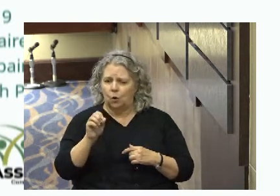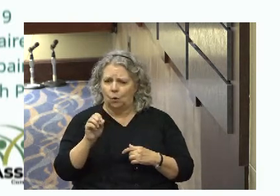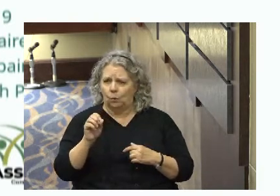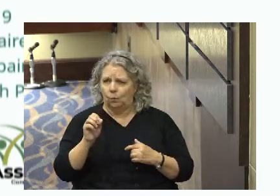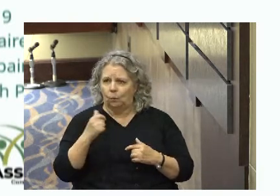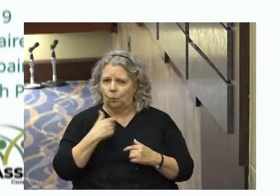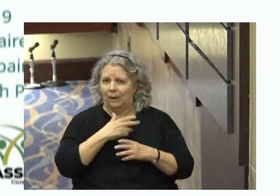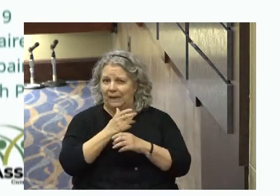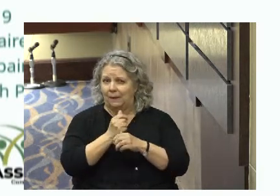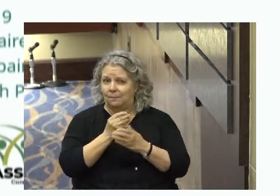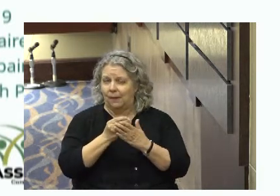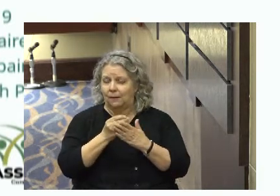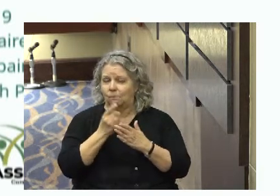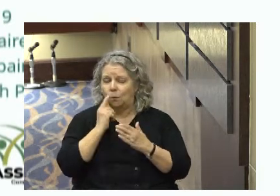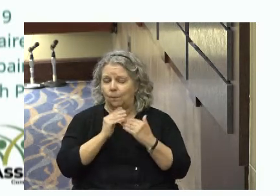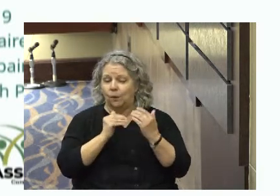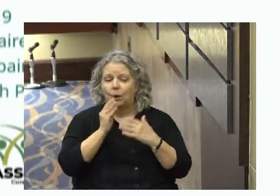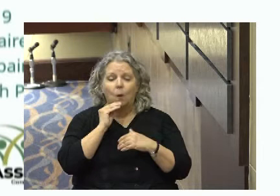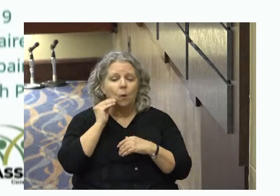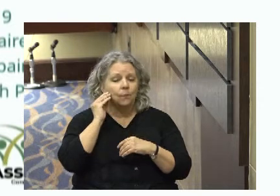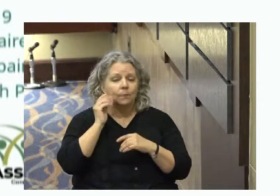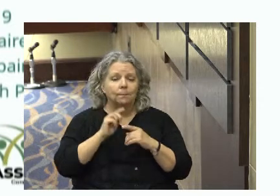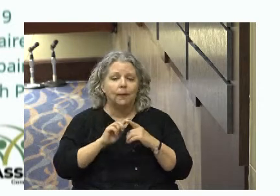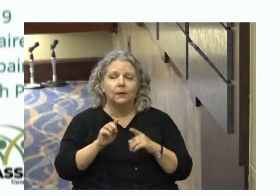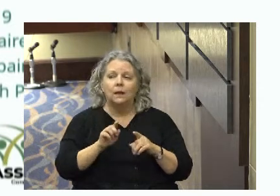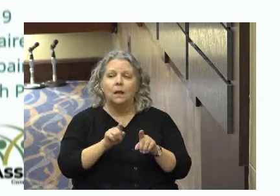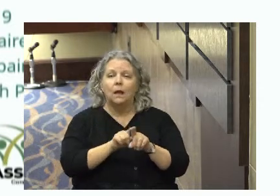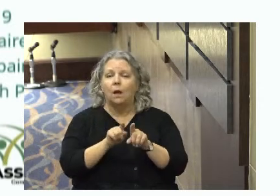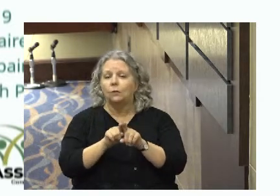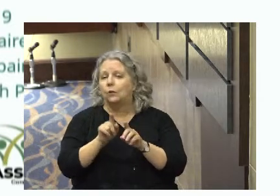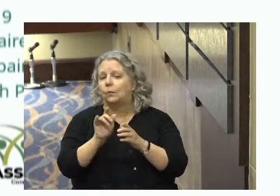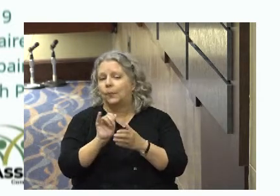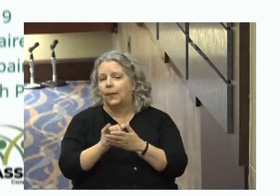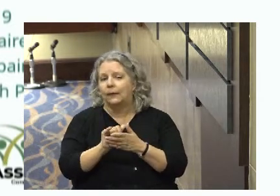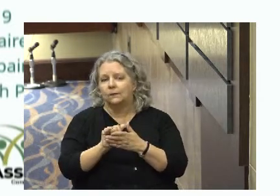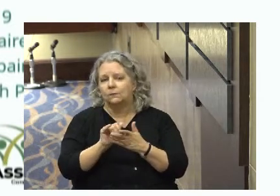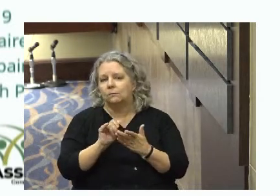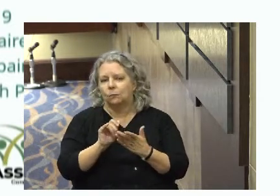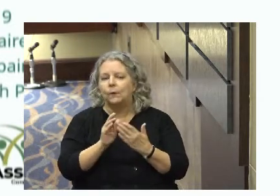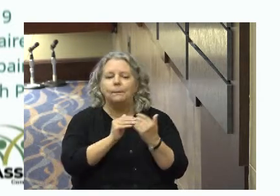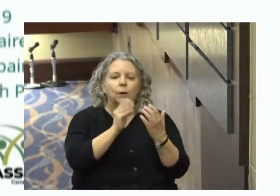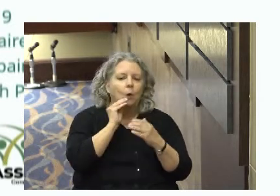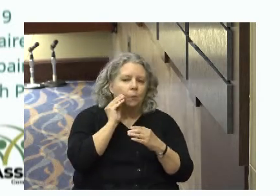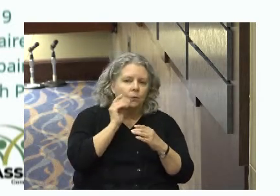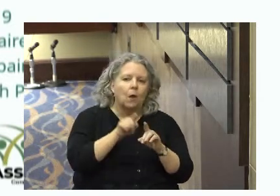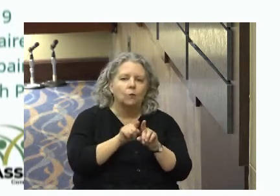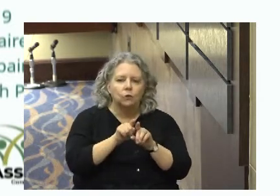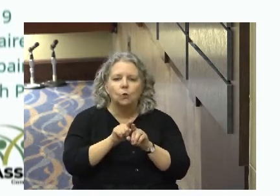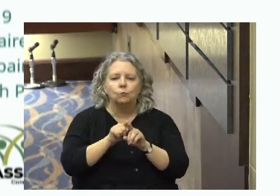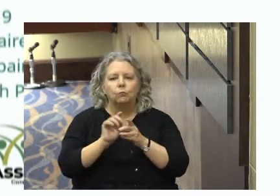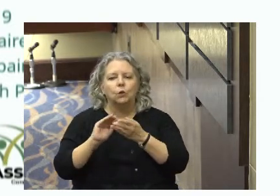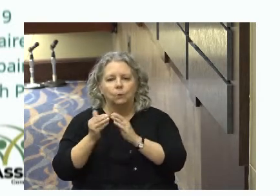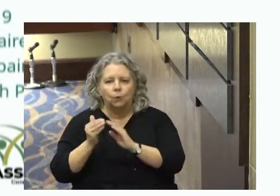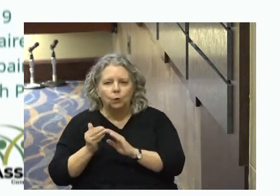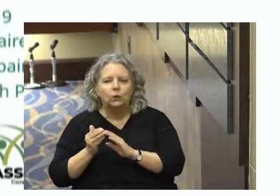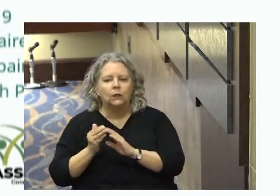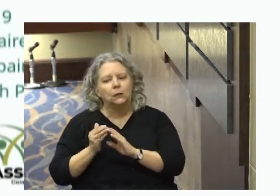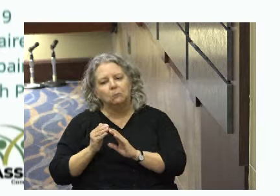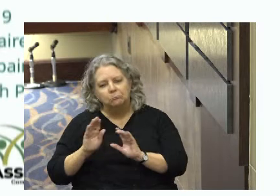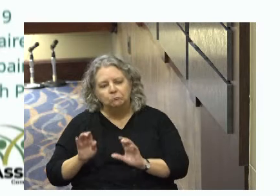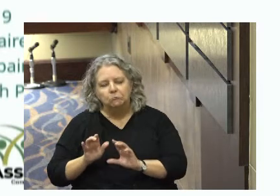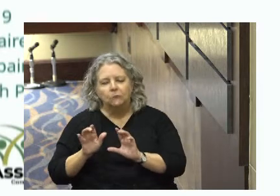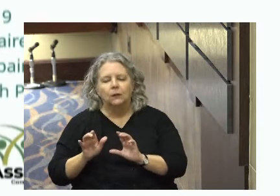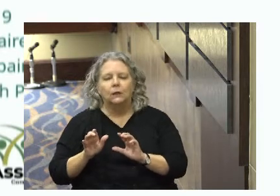that also translates into a lot of community efforts as well. So our two different things, community engagement and